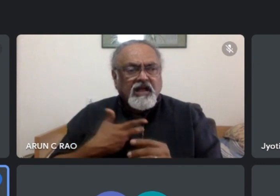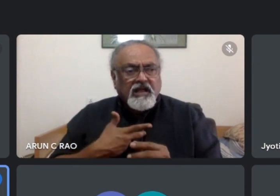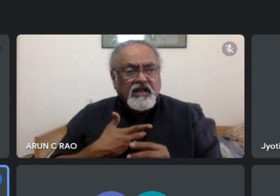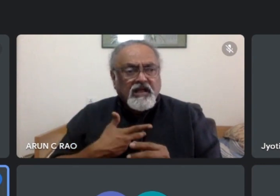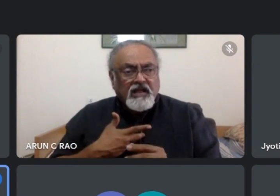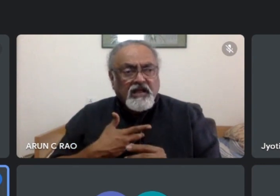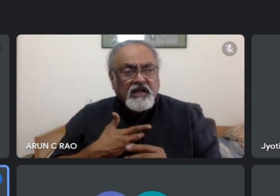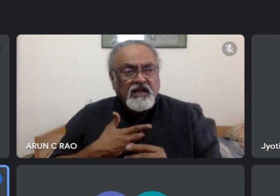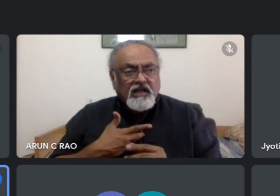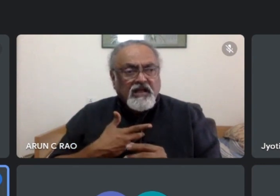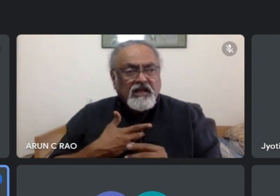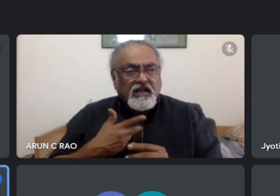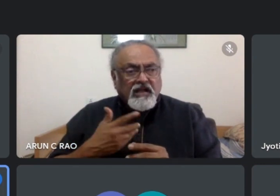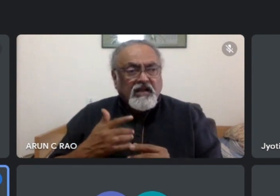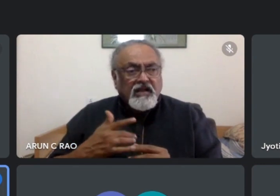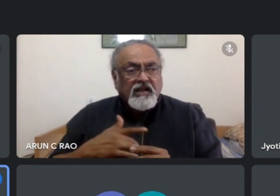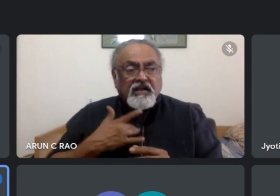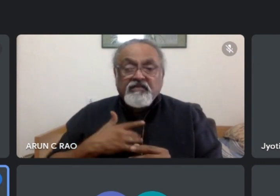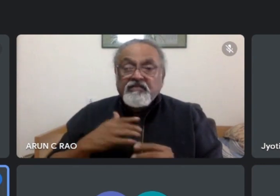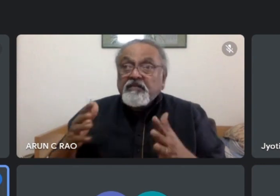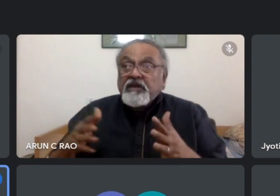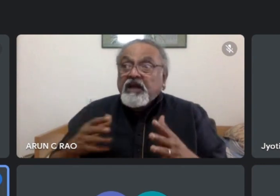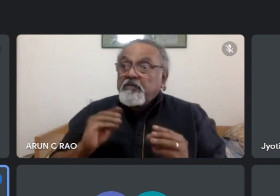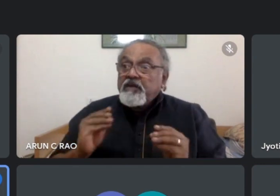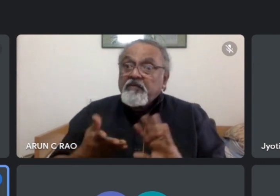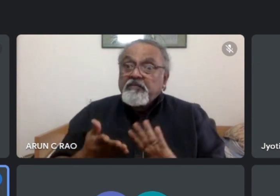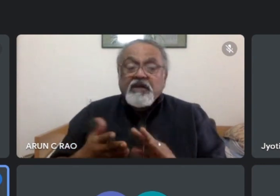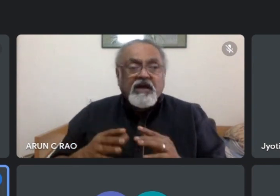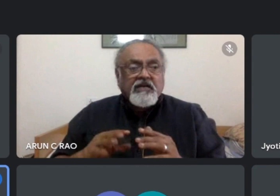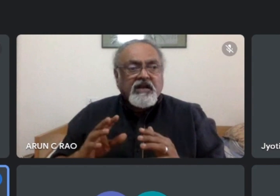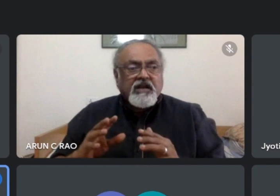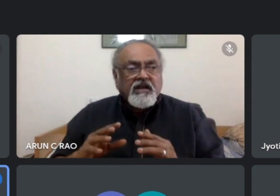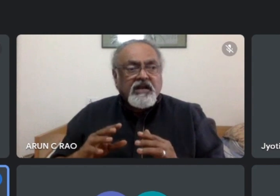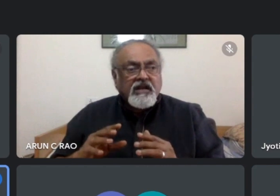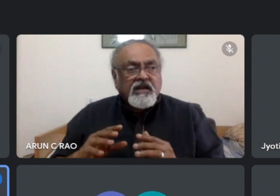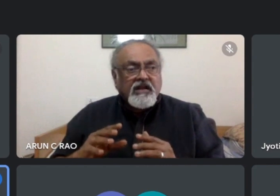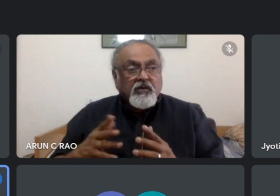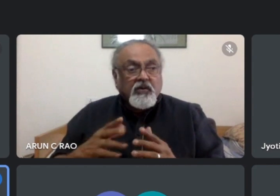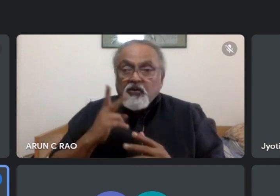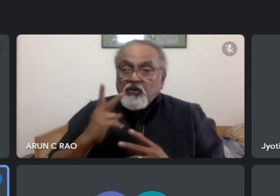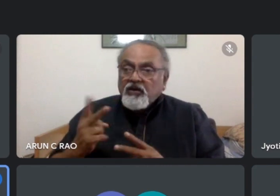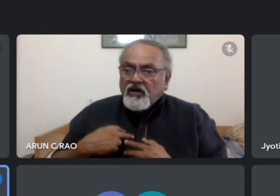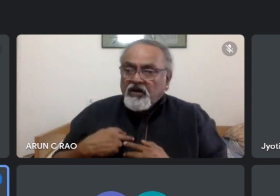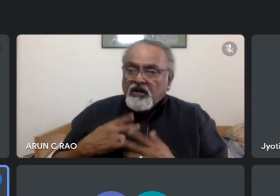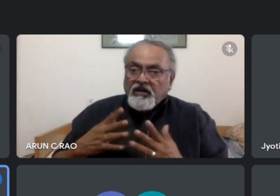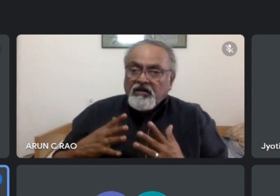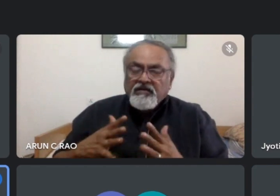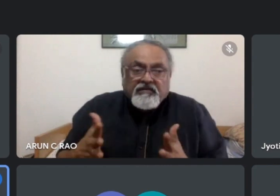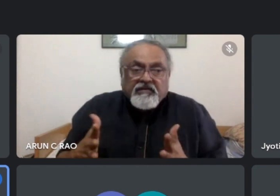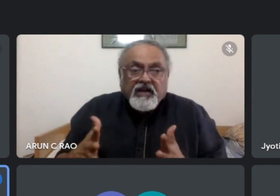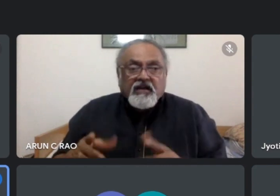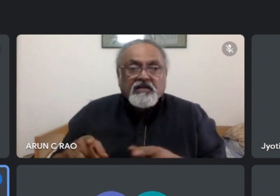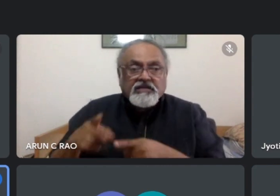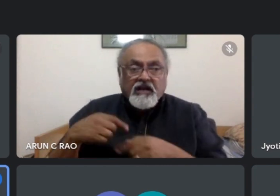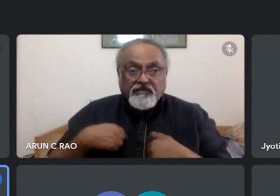to I wouldn't feel afraid or freaked out, and they would look at me, and